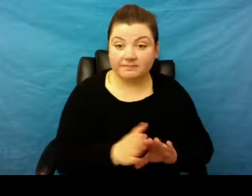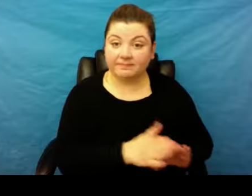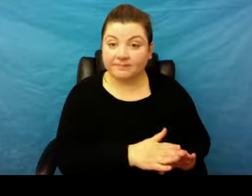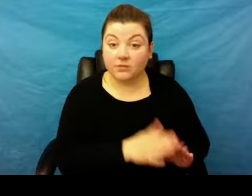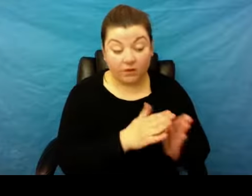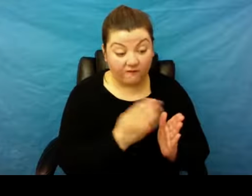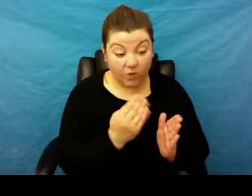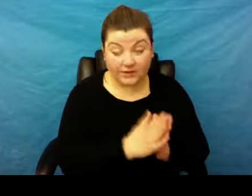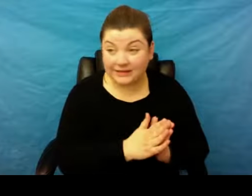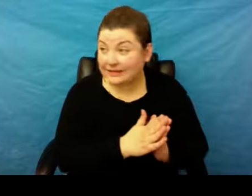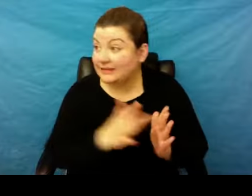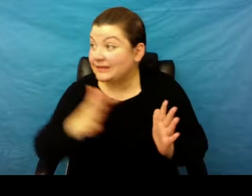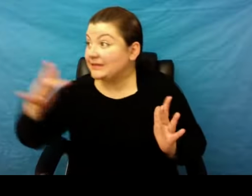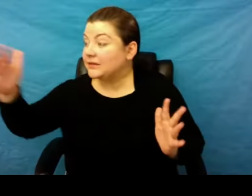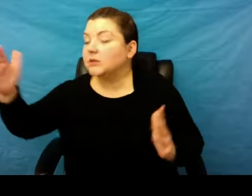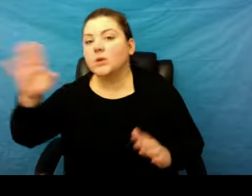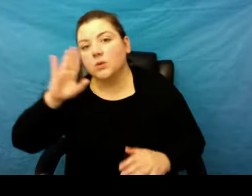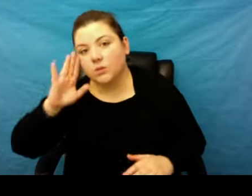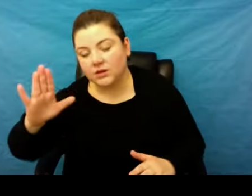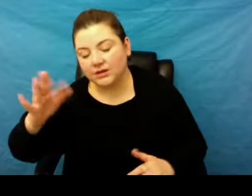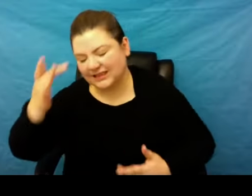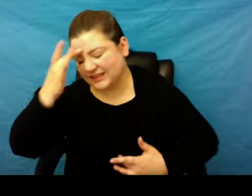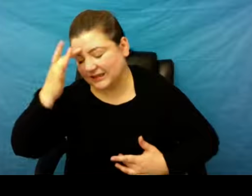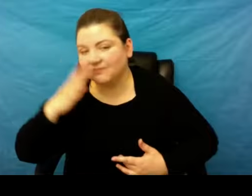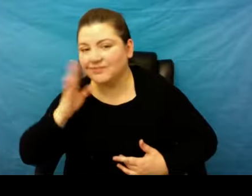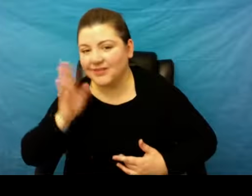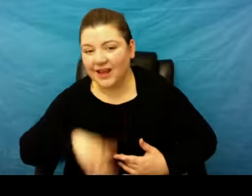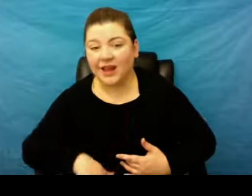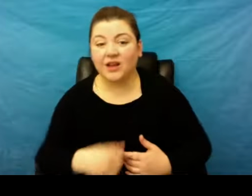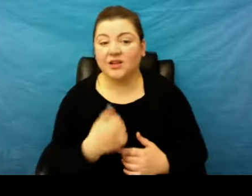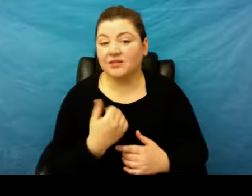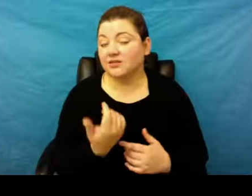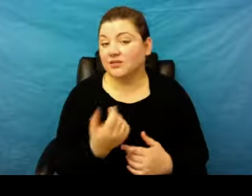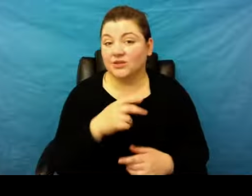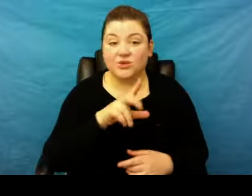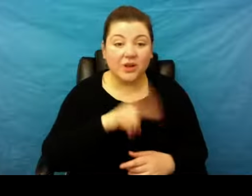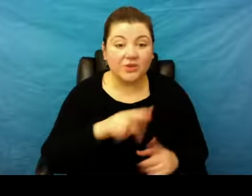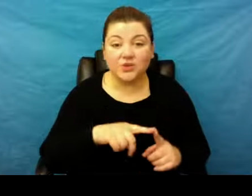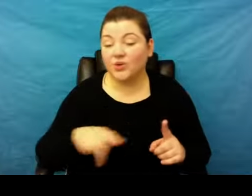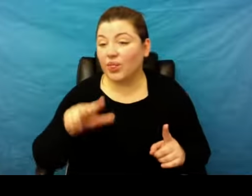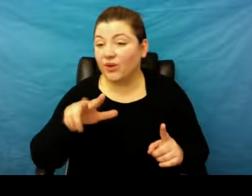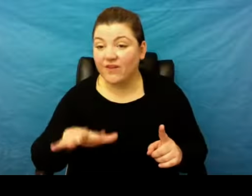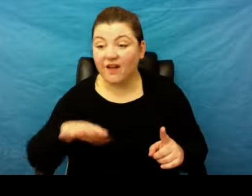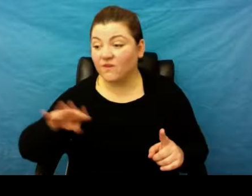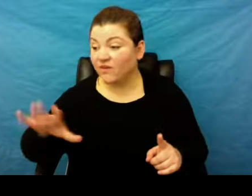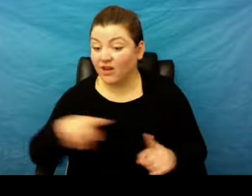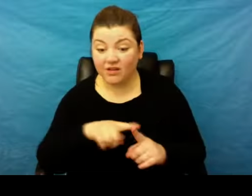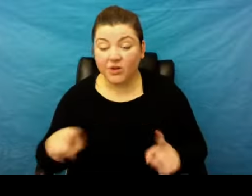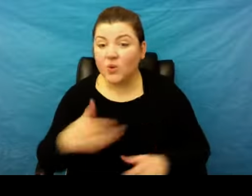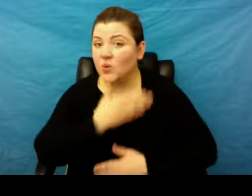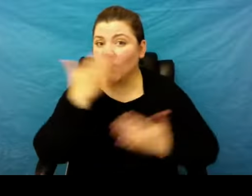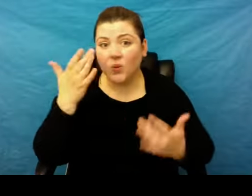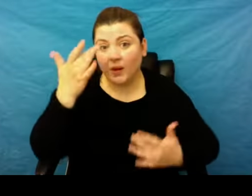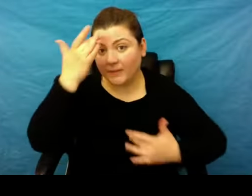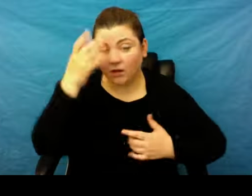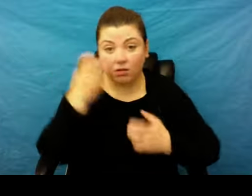So 23-year-olds, 35-year-olds, 45-year-olds with zero medical problems are getting this